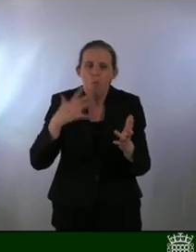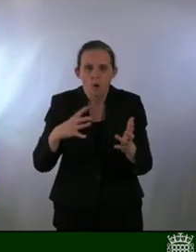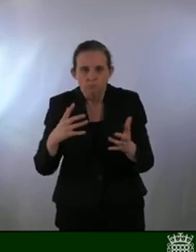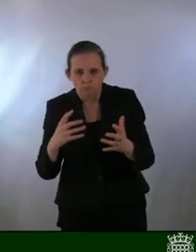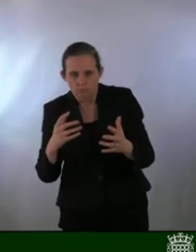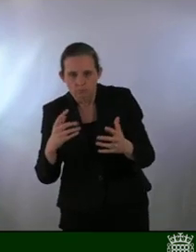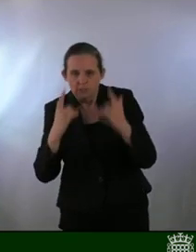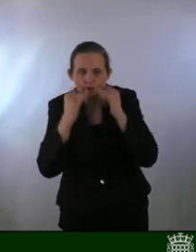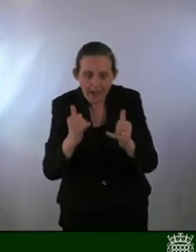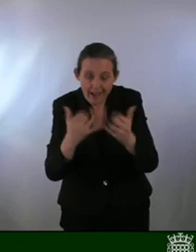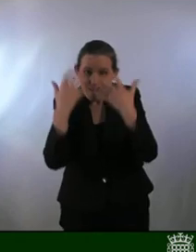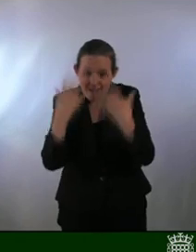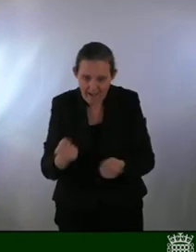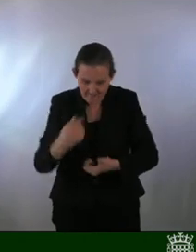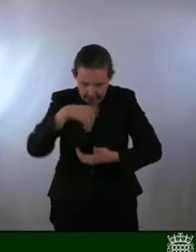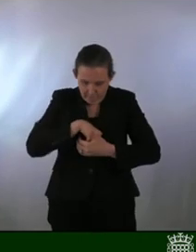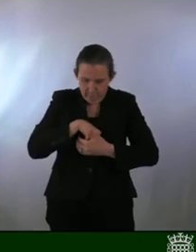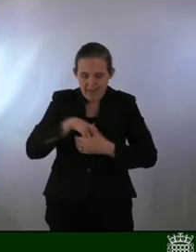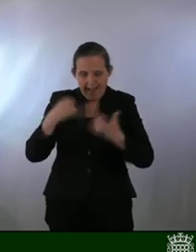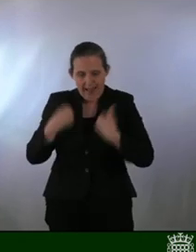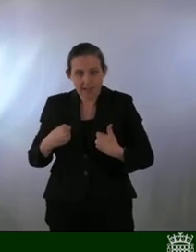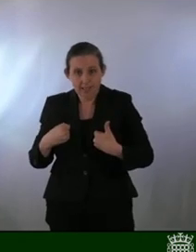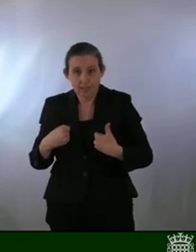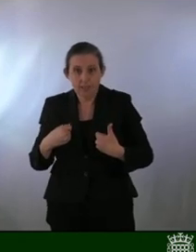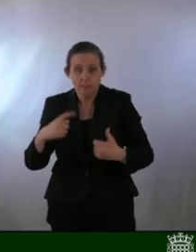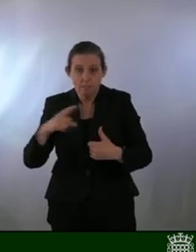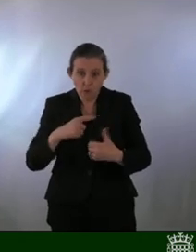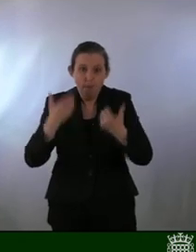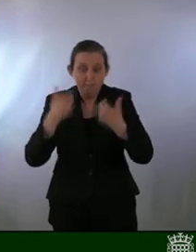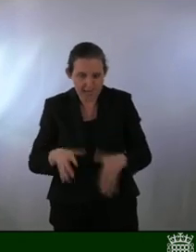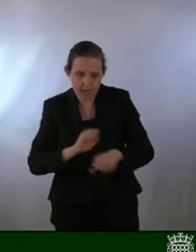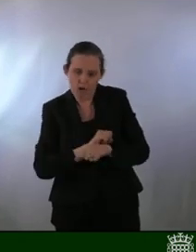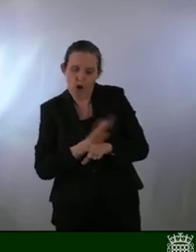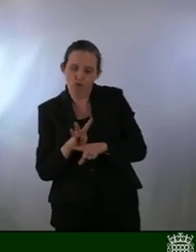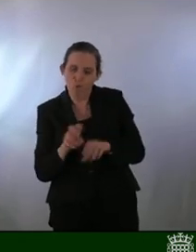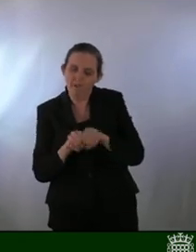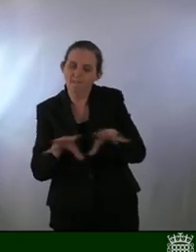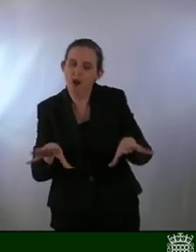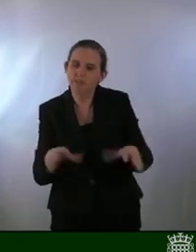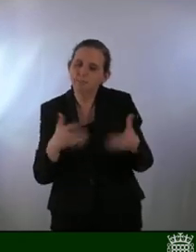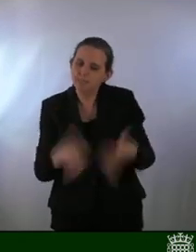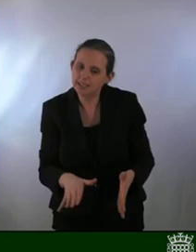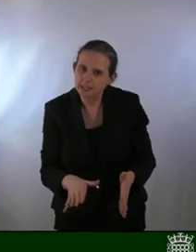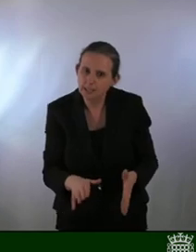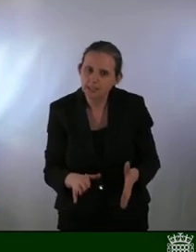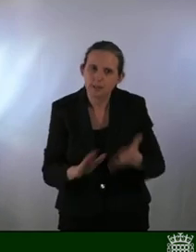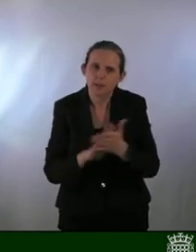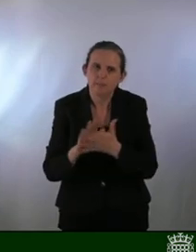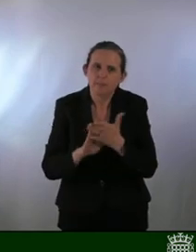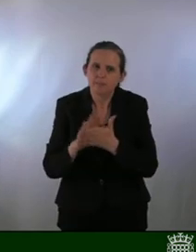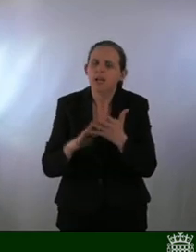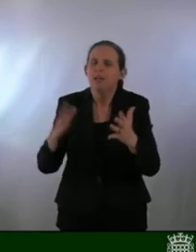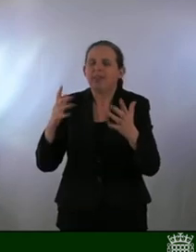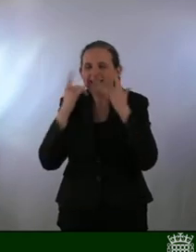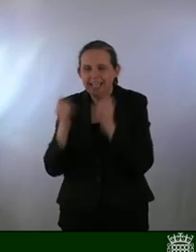you have the antibodies because you have had coronavirus. Because then we can find out not just testing of